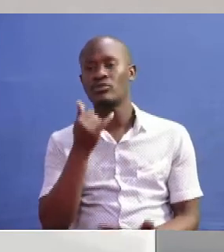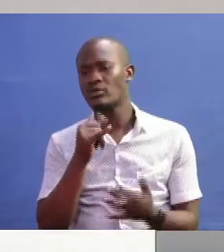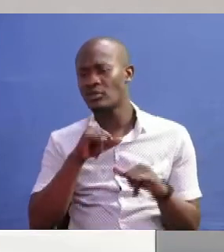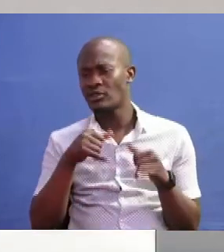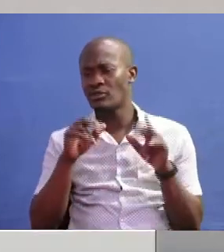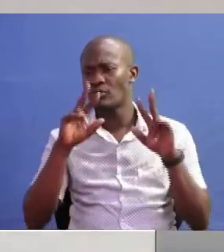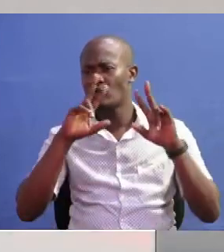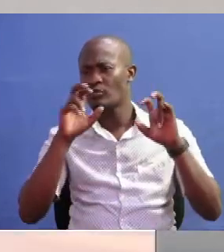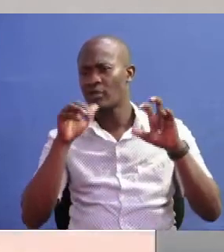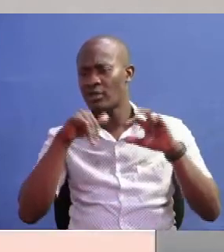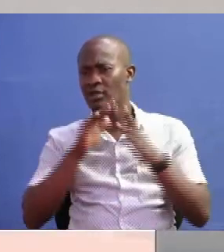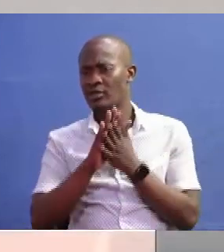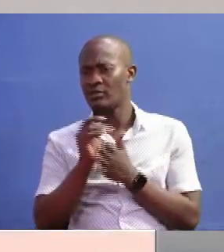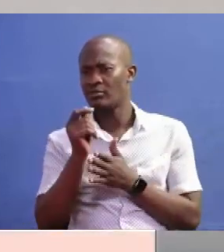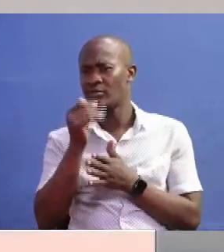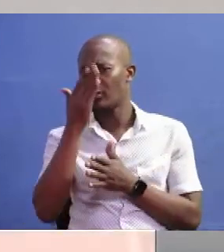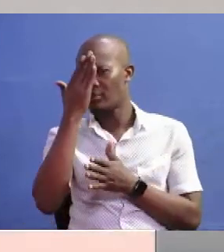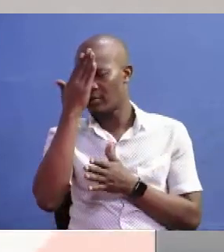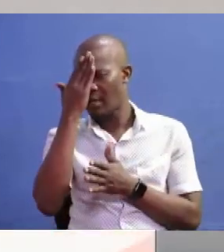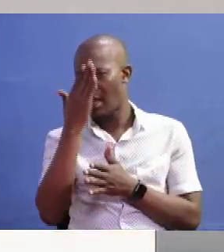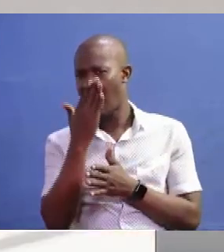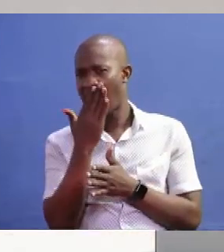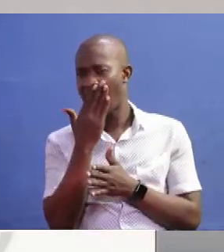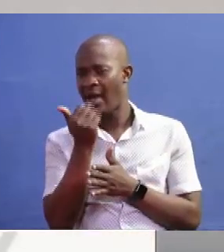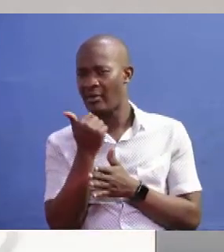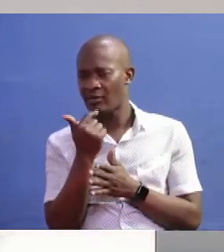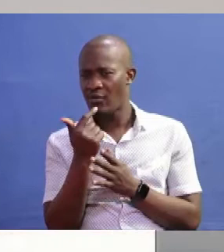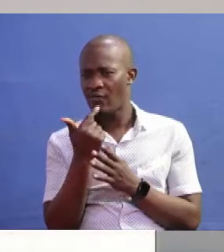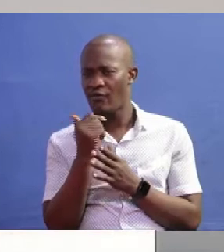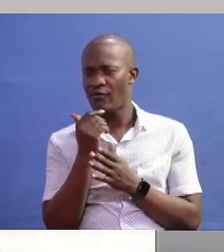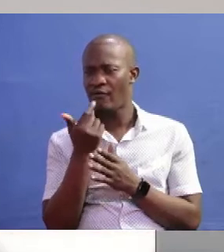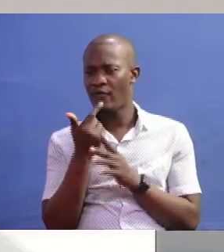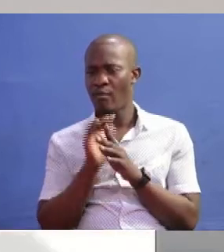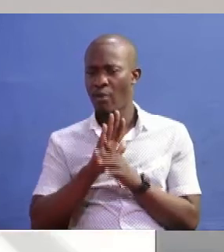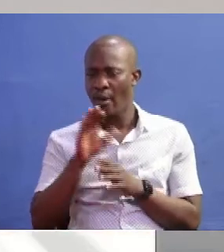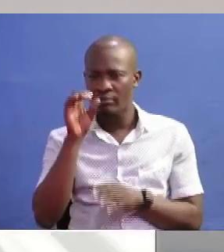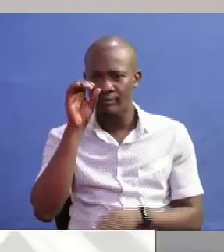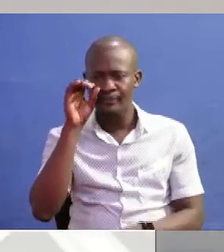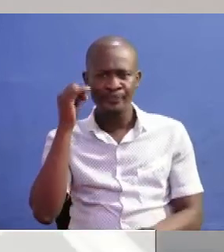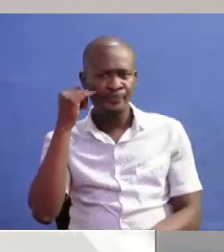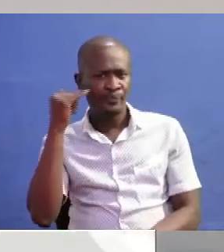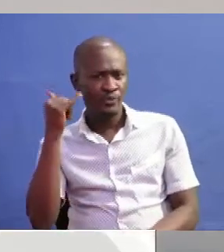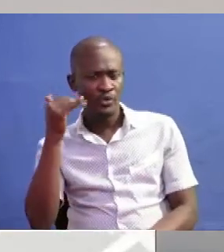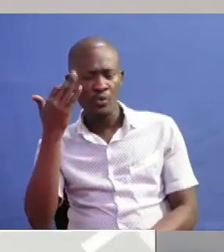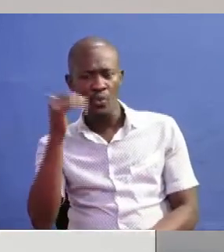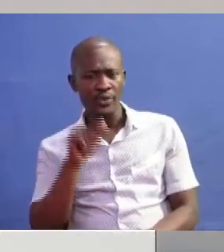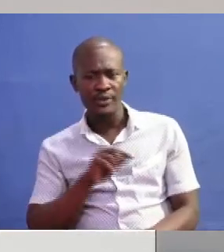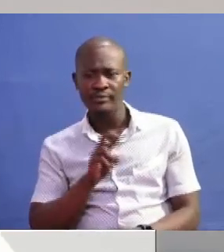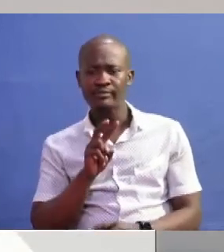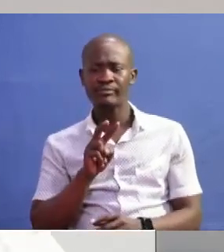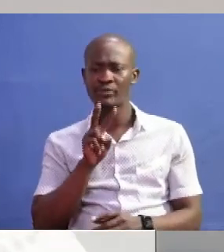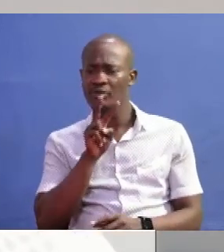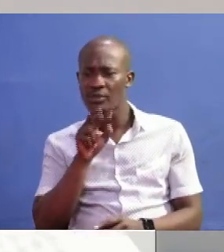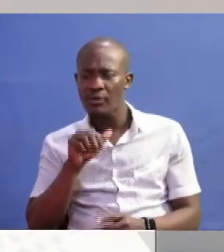topic right here on Money Monday. So I will just, now from your standpoint, maybe what is the overview of the